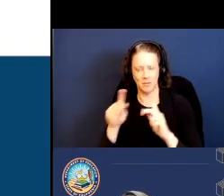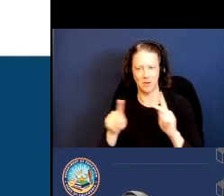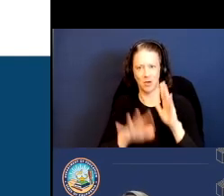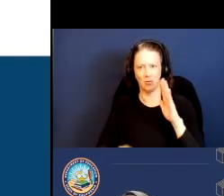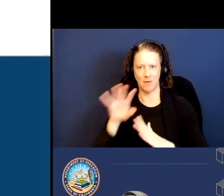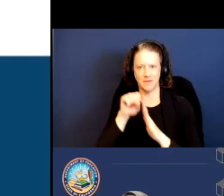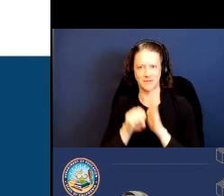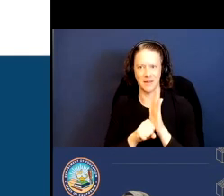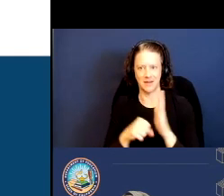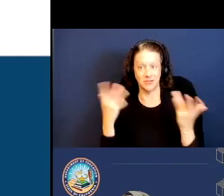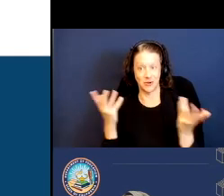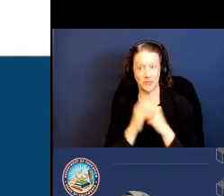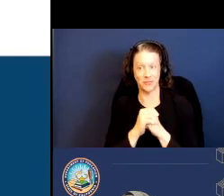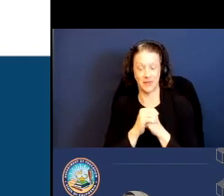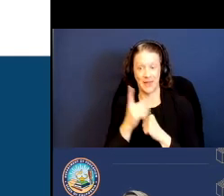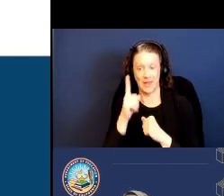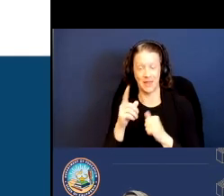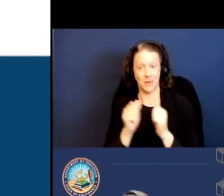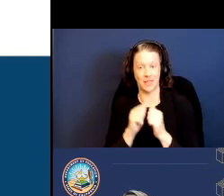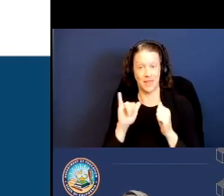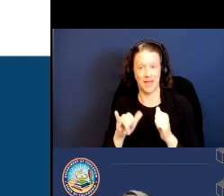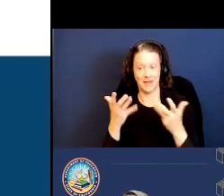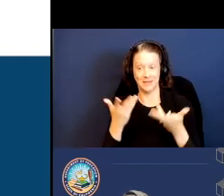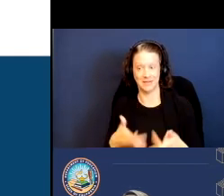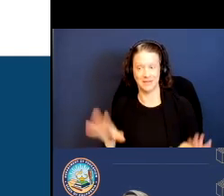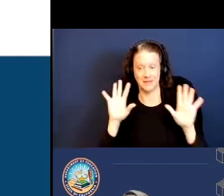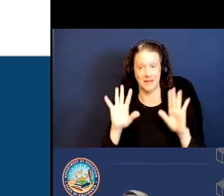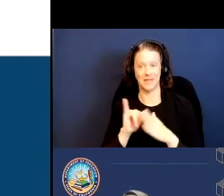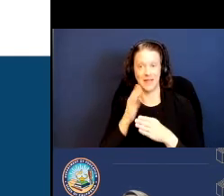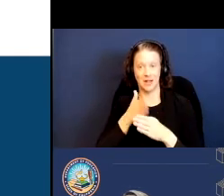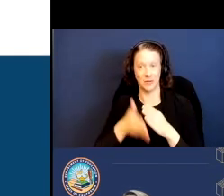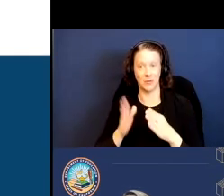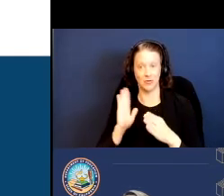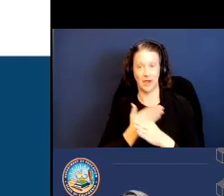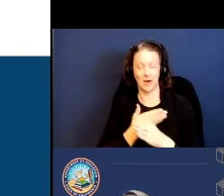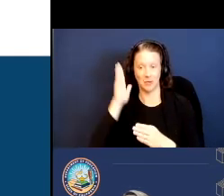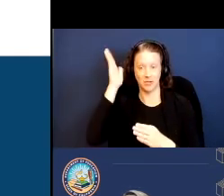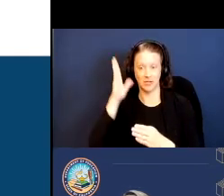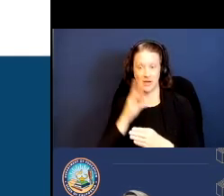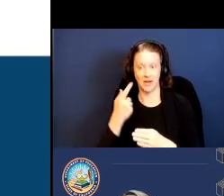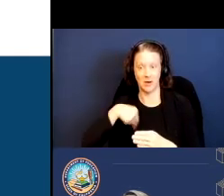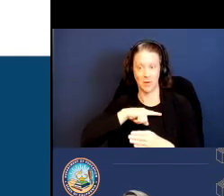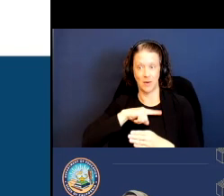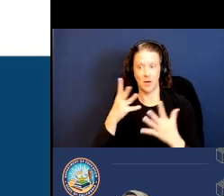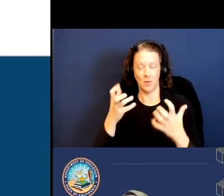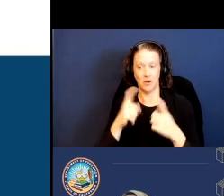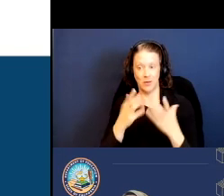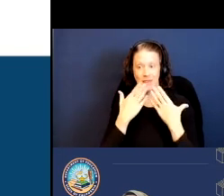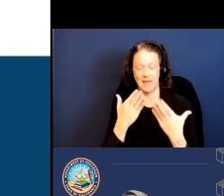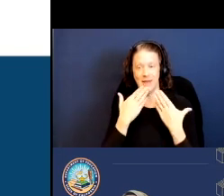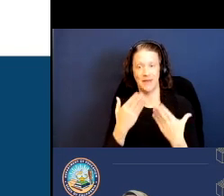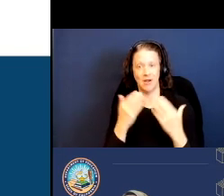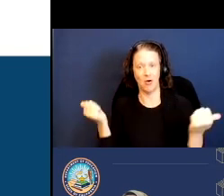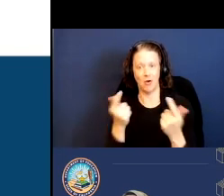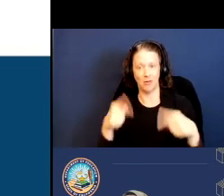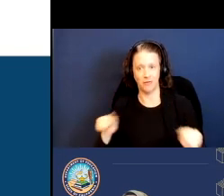state. So, I think with that, that concludes our presentation, and really wanted to just thank all